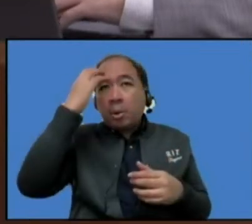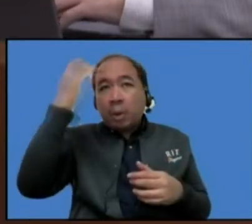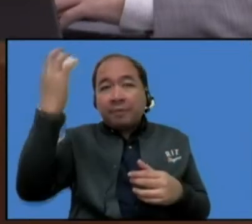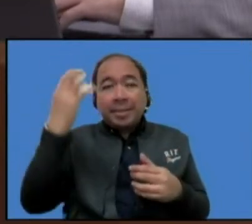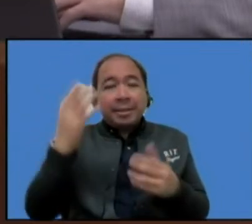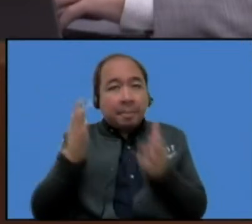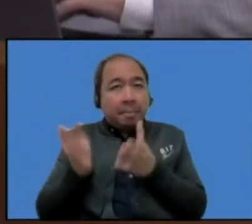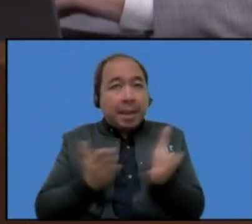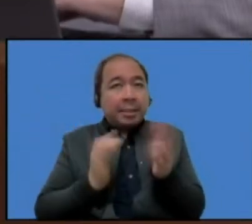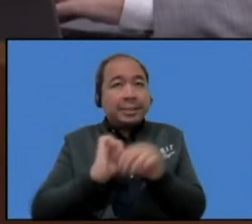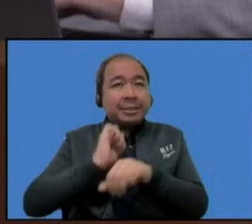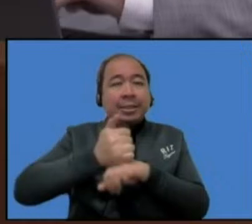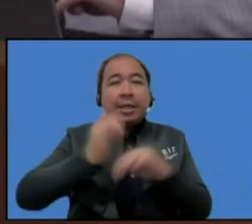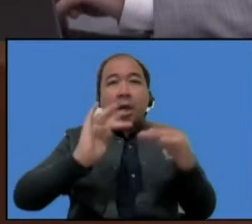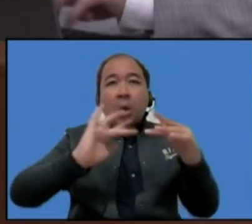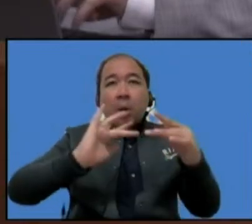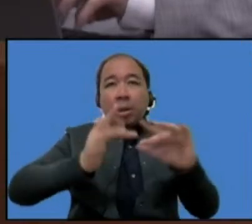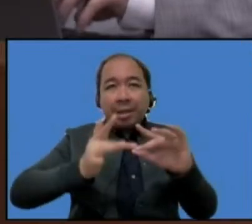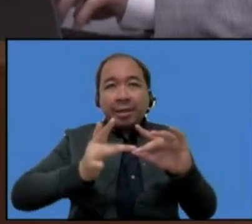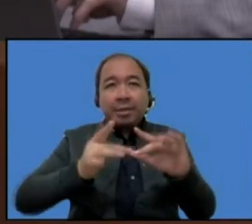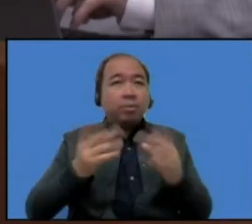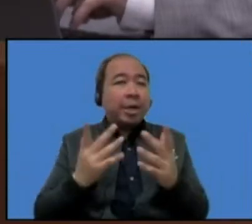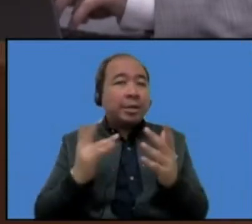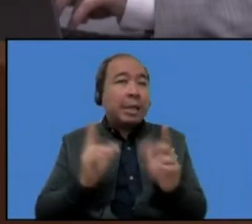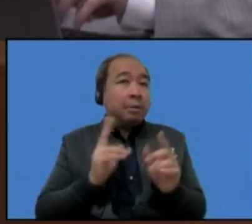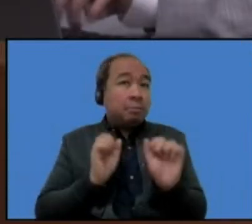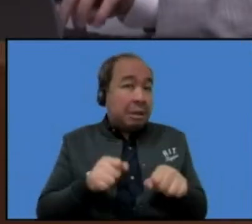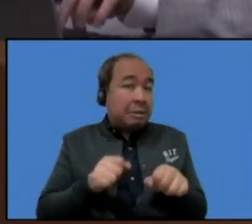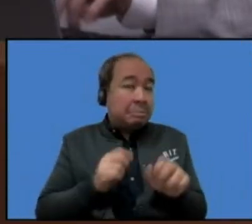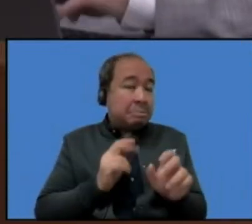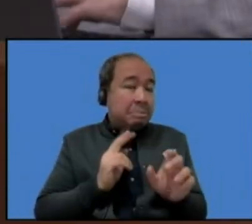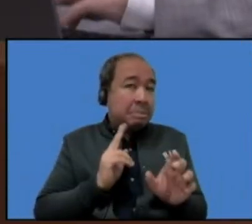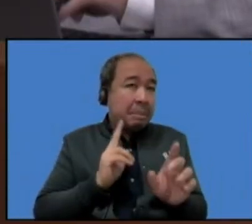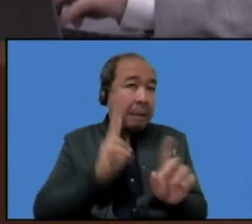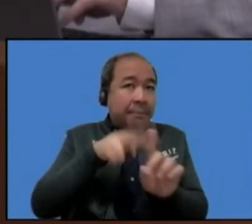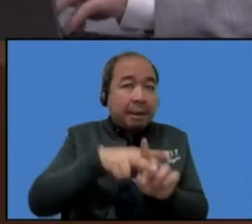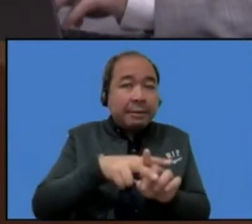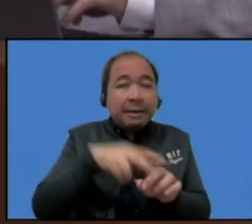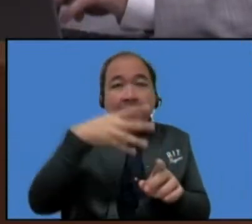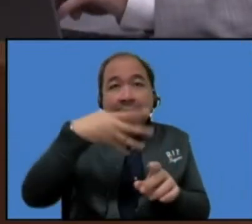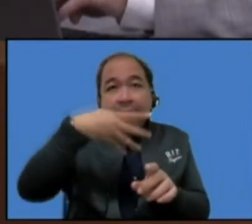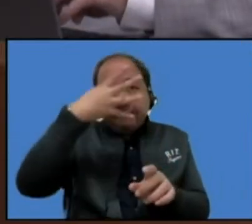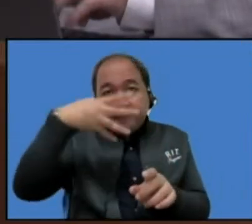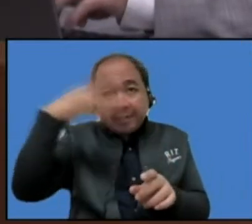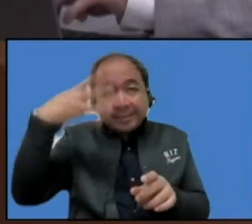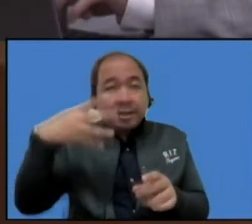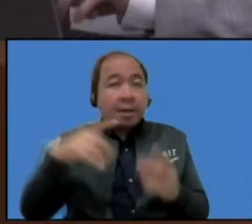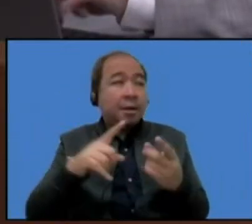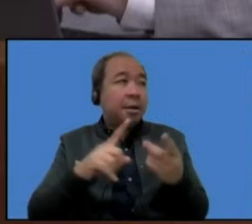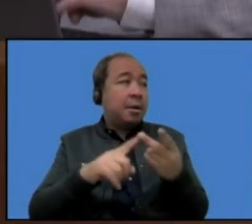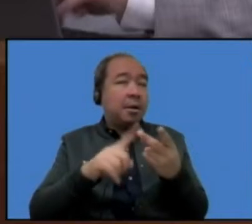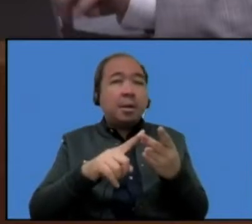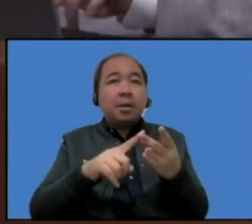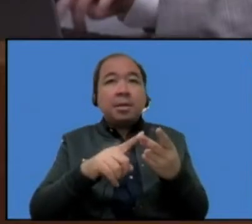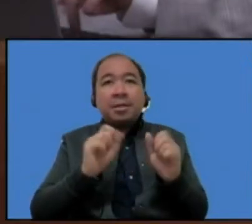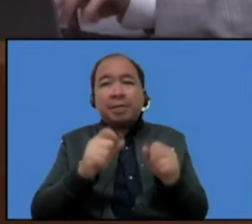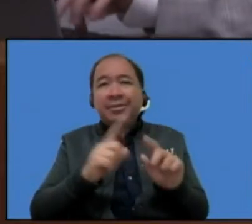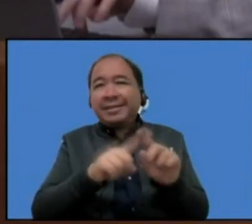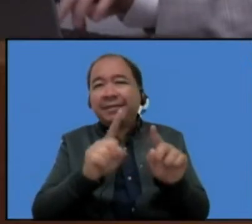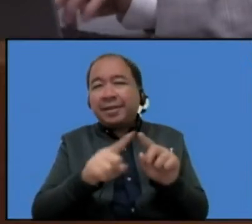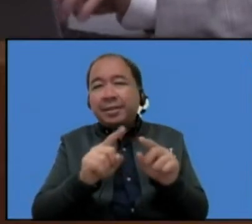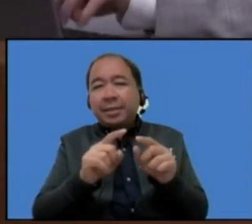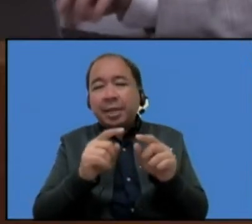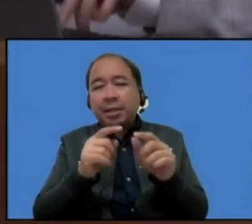platform covering visa applications, immigration, and other relevant social services, and of course, with